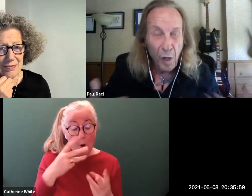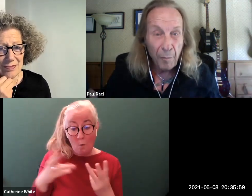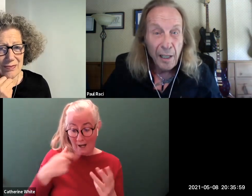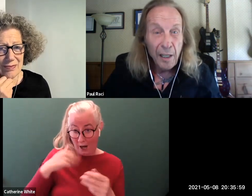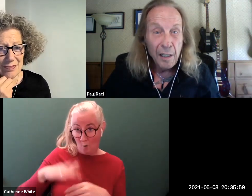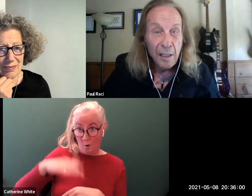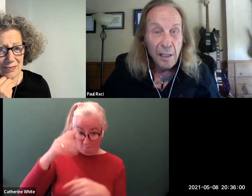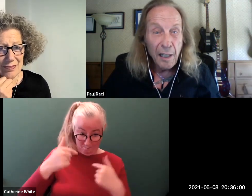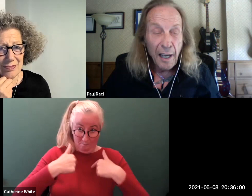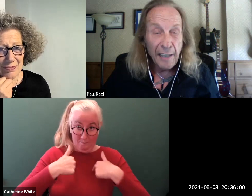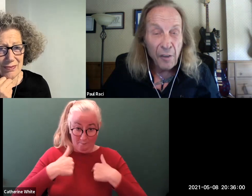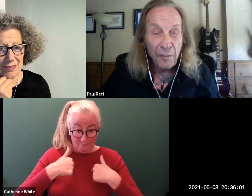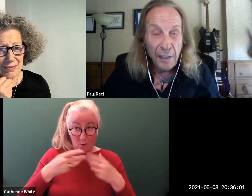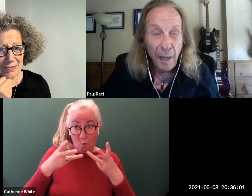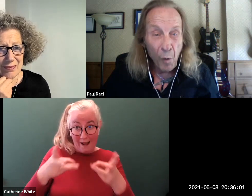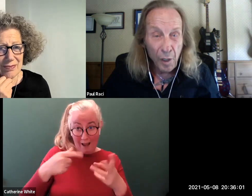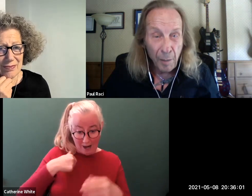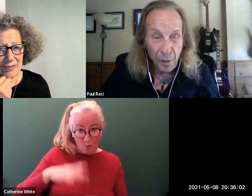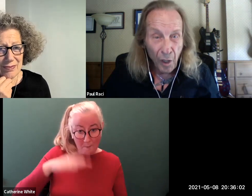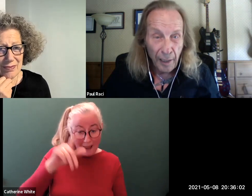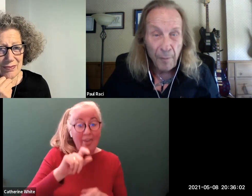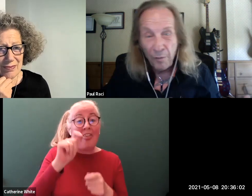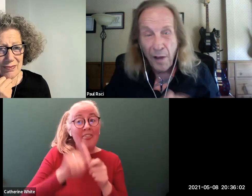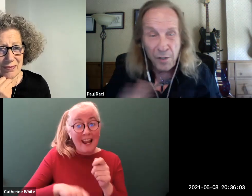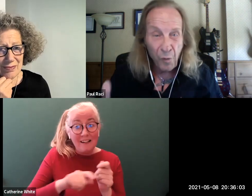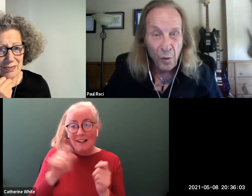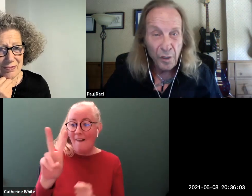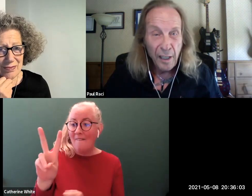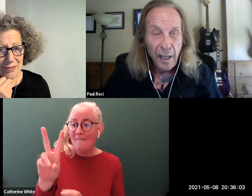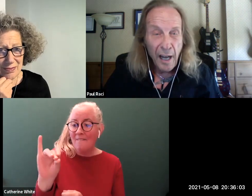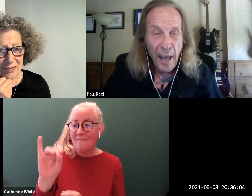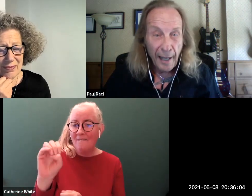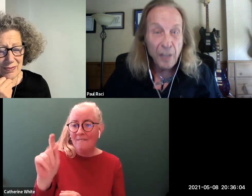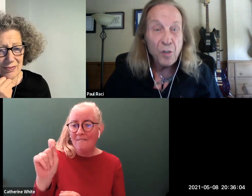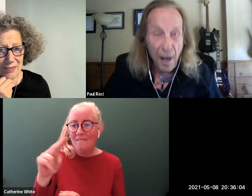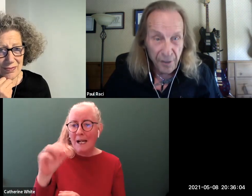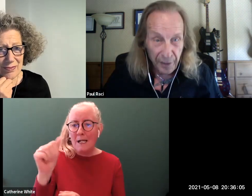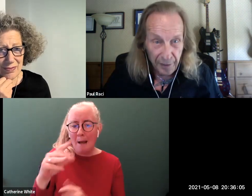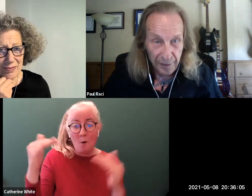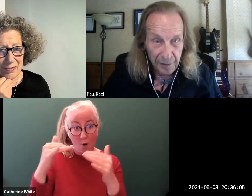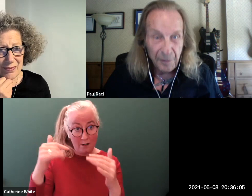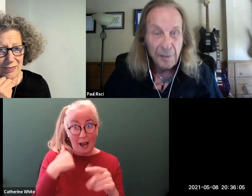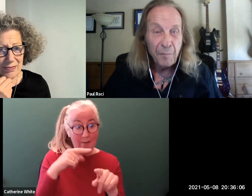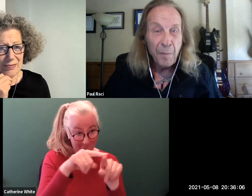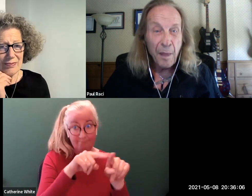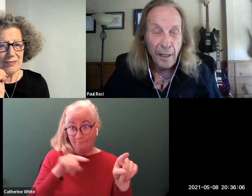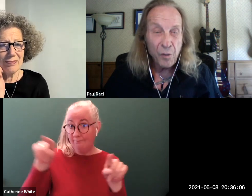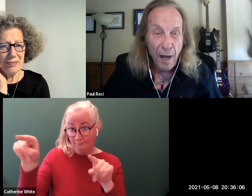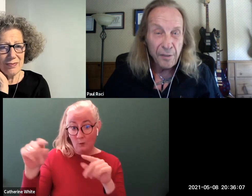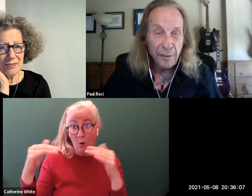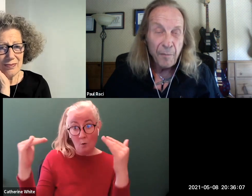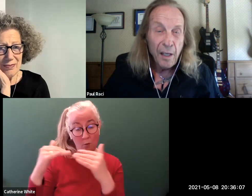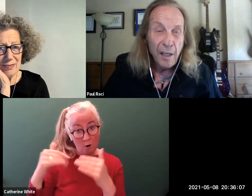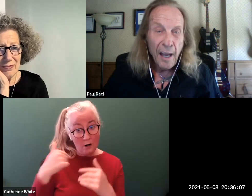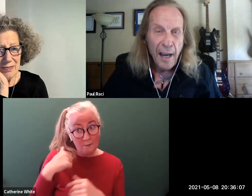grew up, and now the Vietnam War comes along, and I'm going to fast forward, and I got drafted. I got